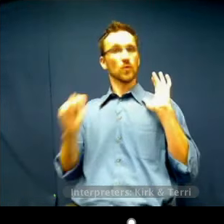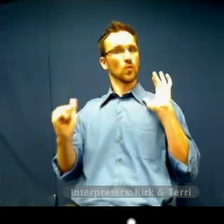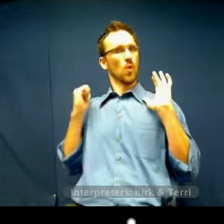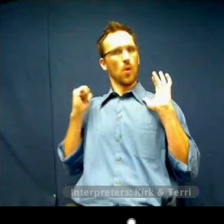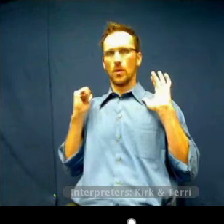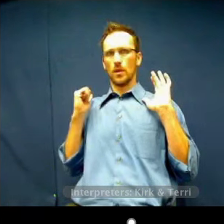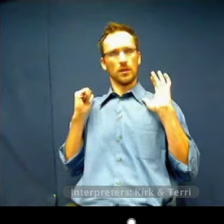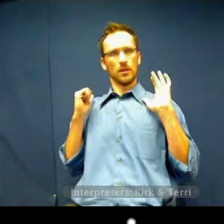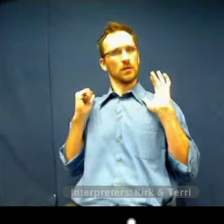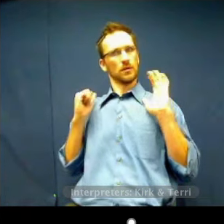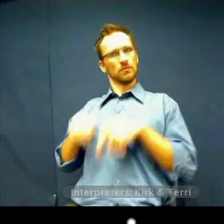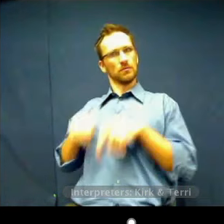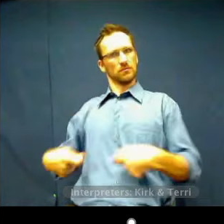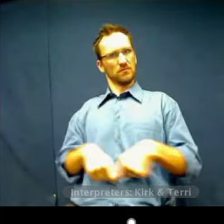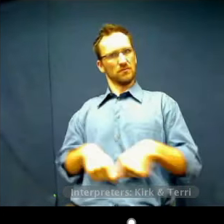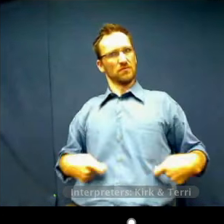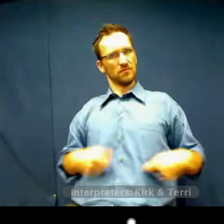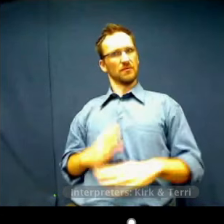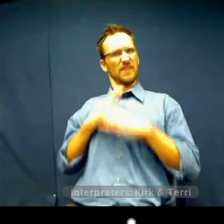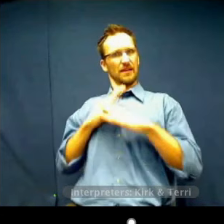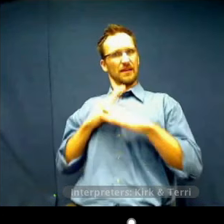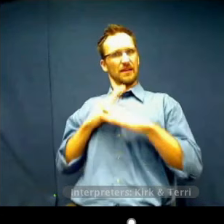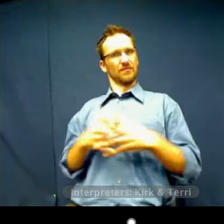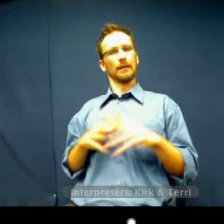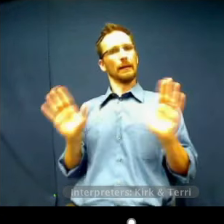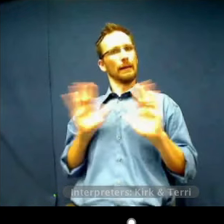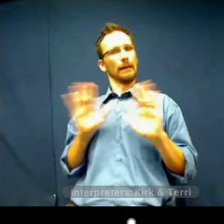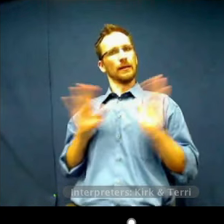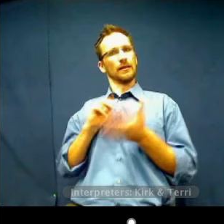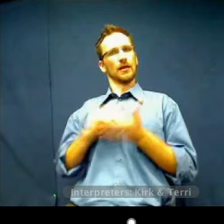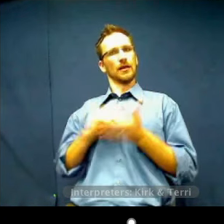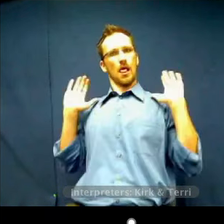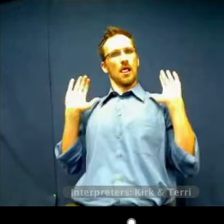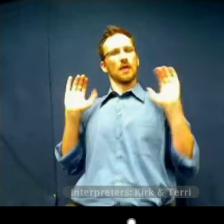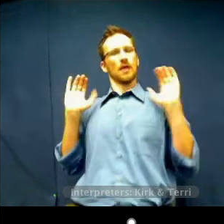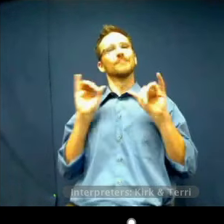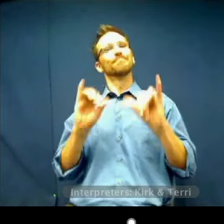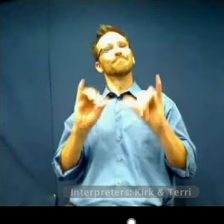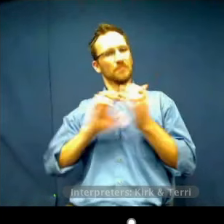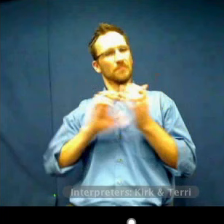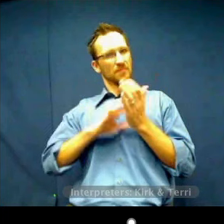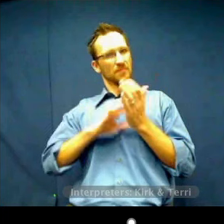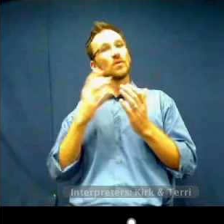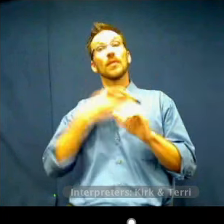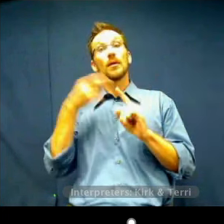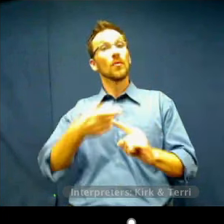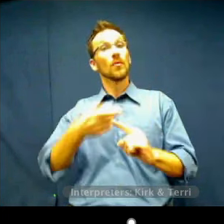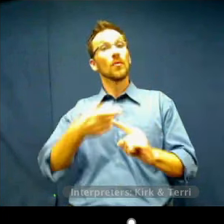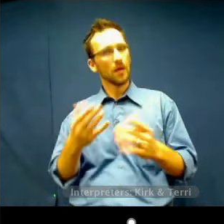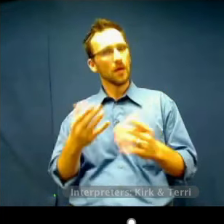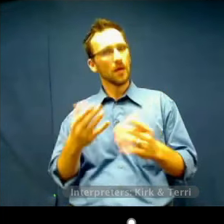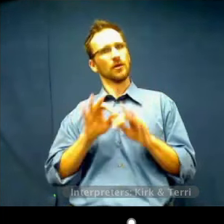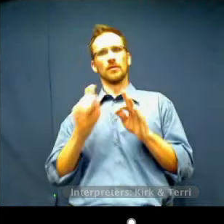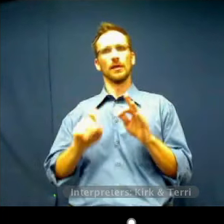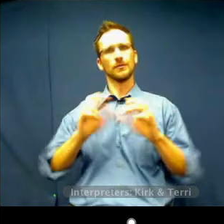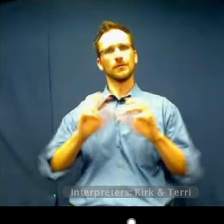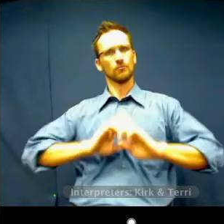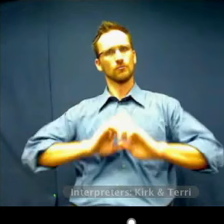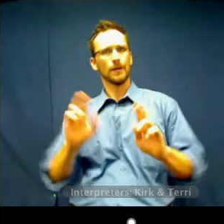point of bringing up this story is that you need to be healthy to interpret in these matters, because you're going to be faced with a lot